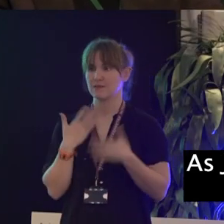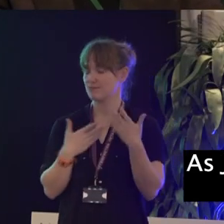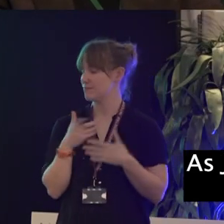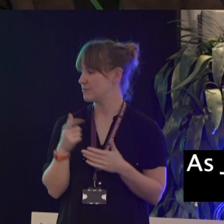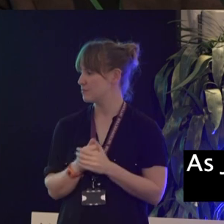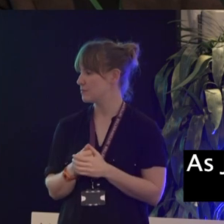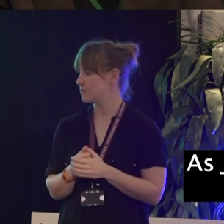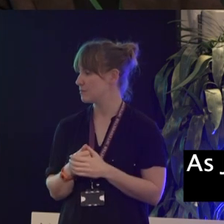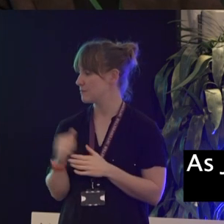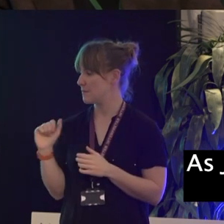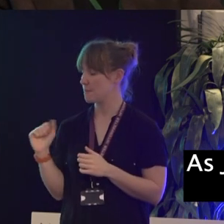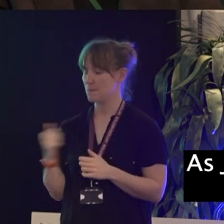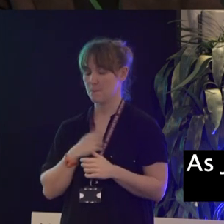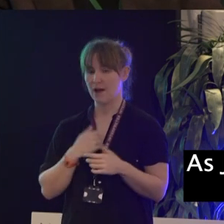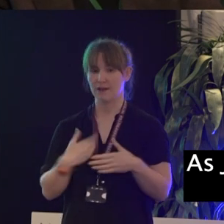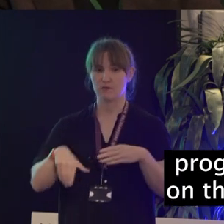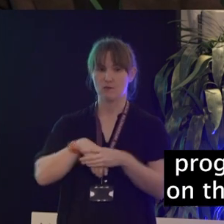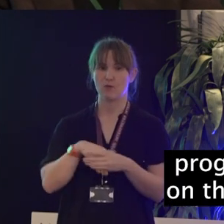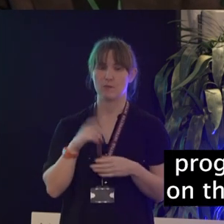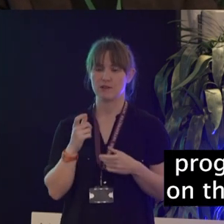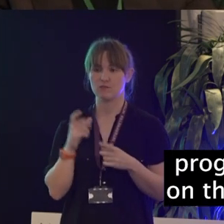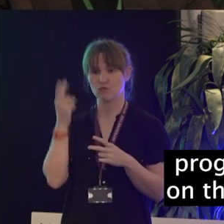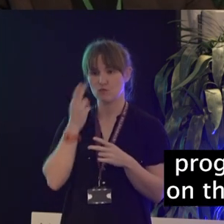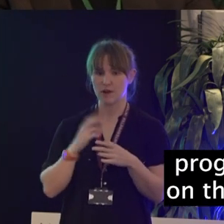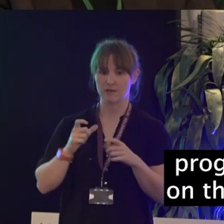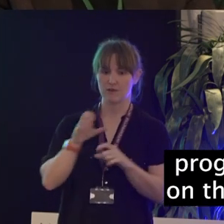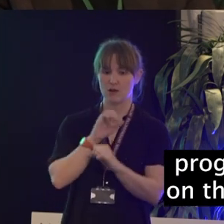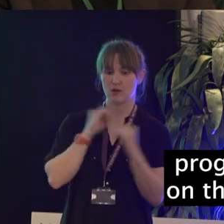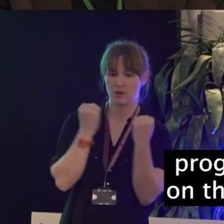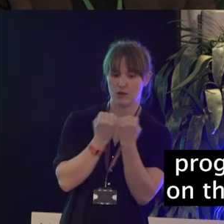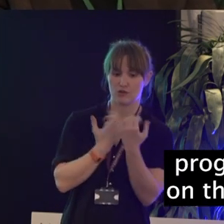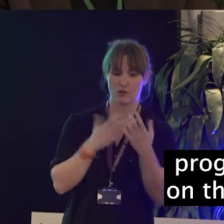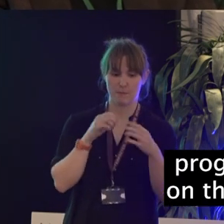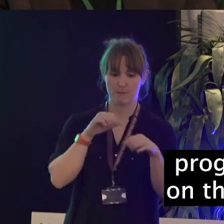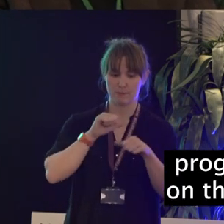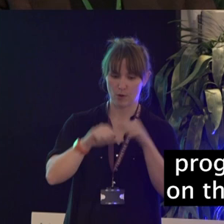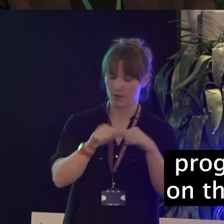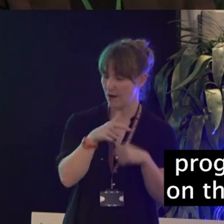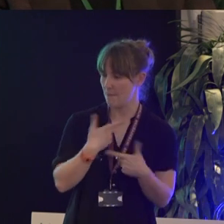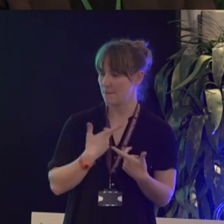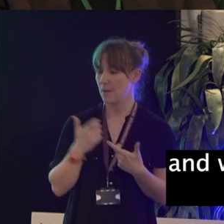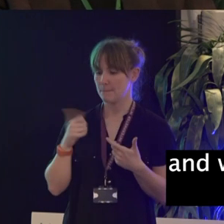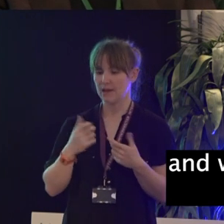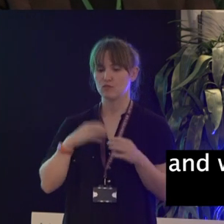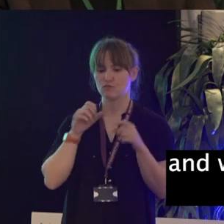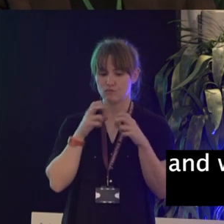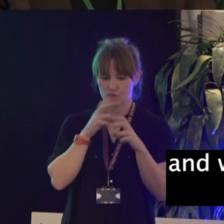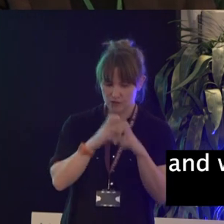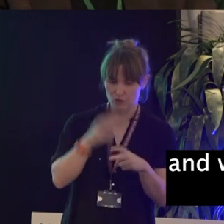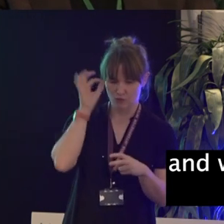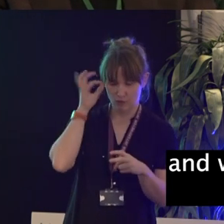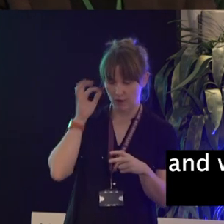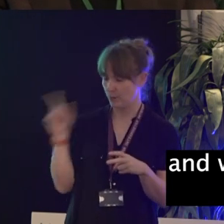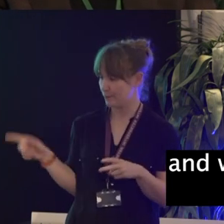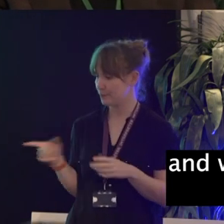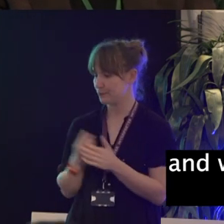As Joe mentioned, my involvement in the Creative Cluster program was being a research fellow on the Digital Placemaking Pathfinder. And we had